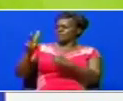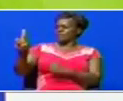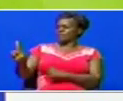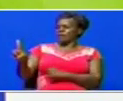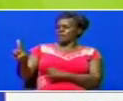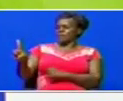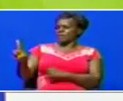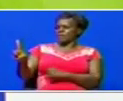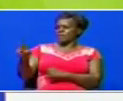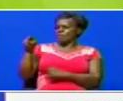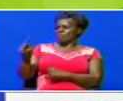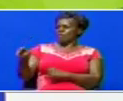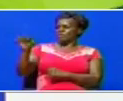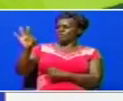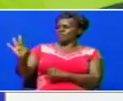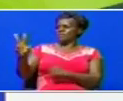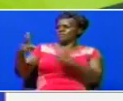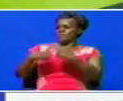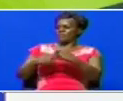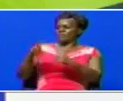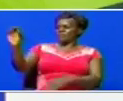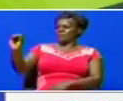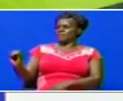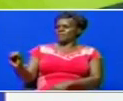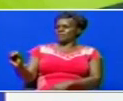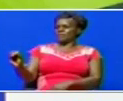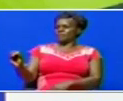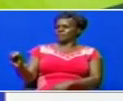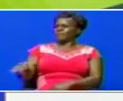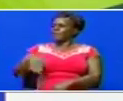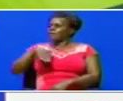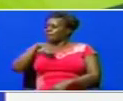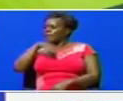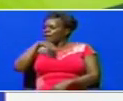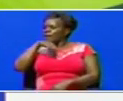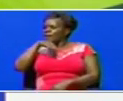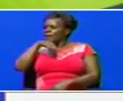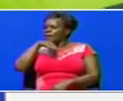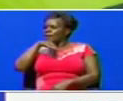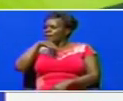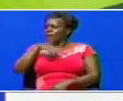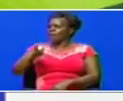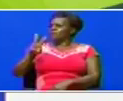1,271, representing 0.37%. Raila Odinga,